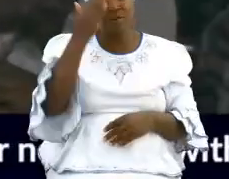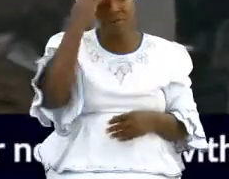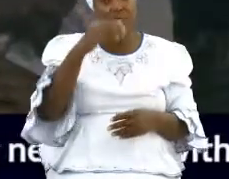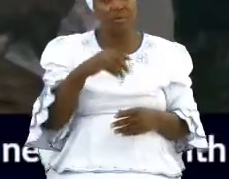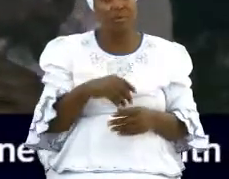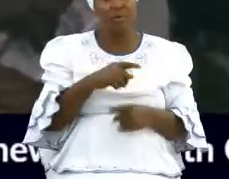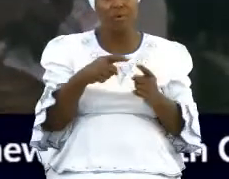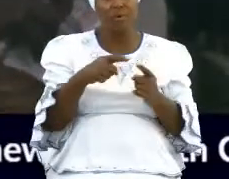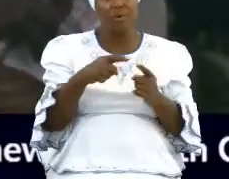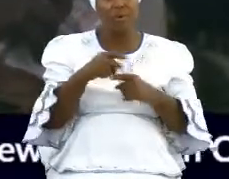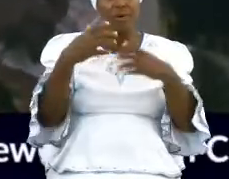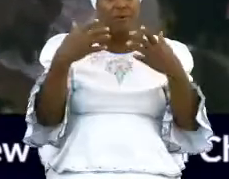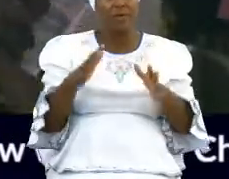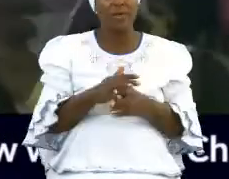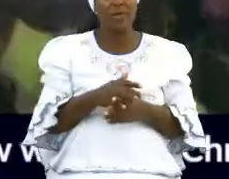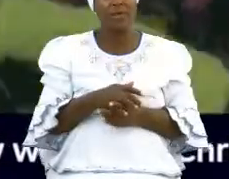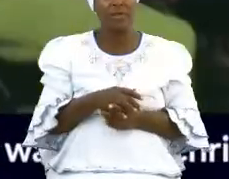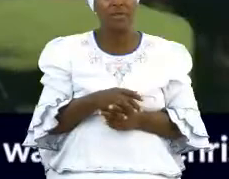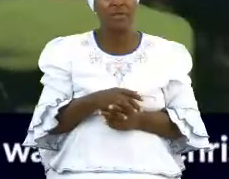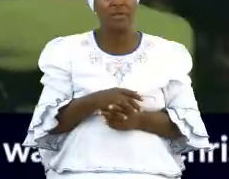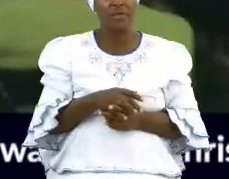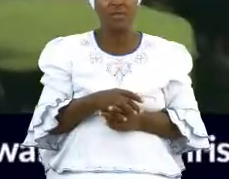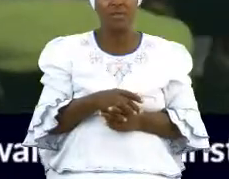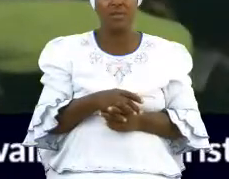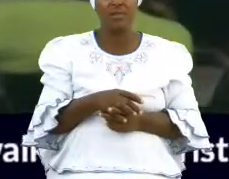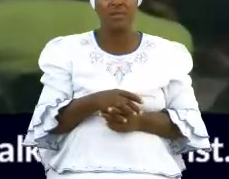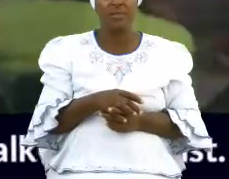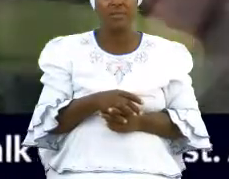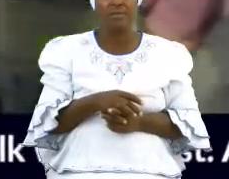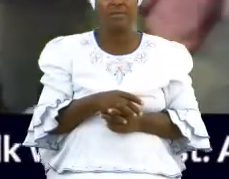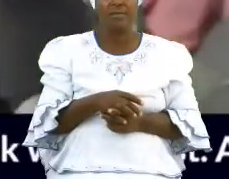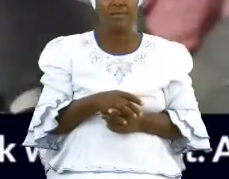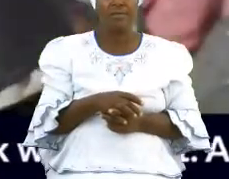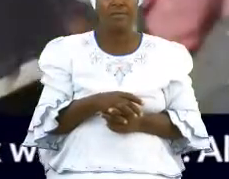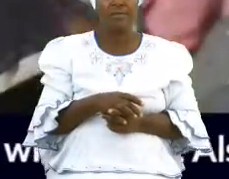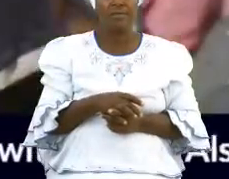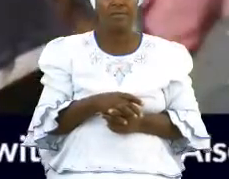Just wave your hand from the left side here.